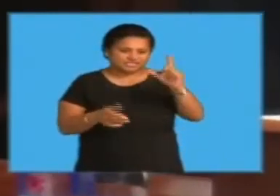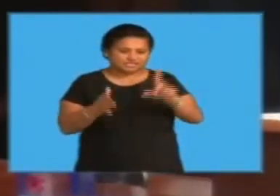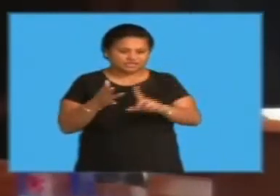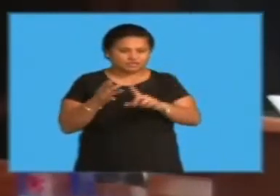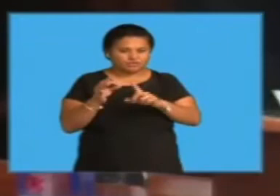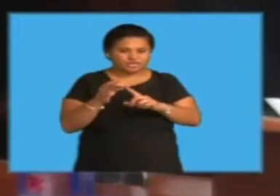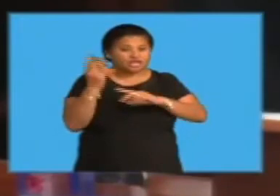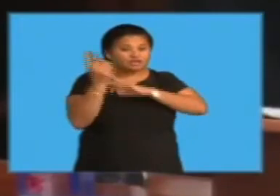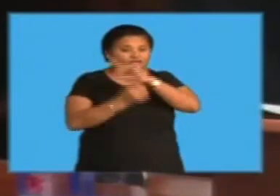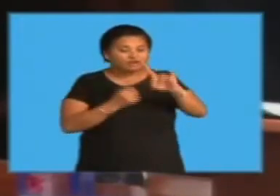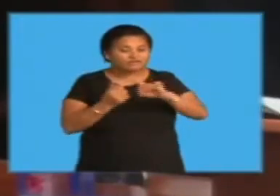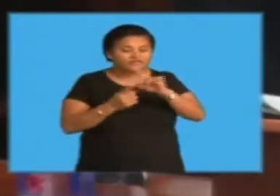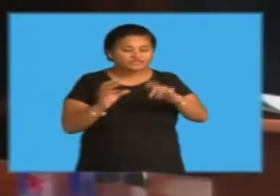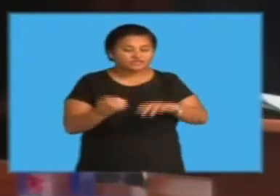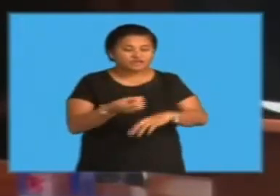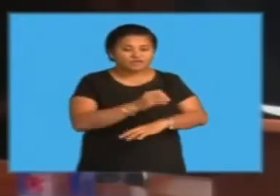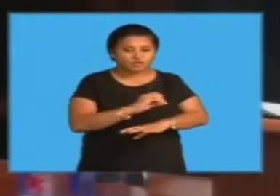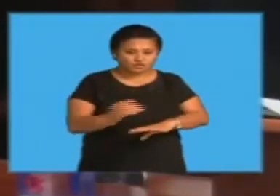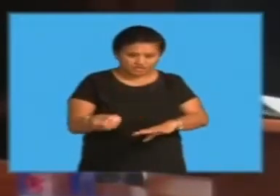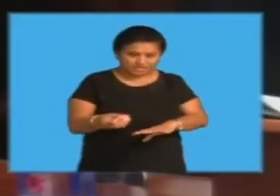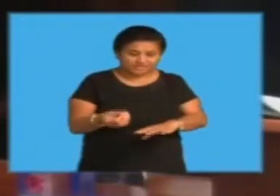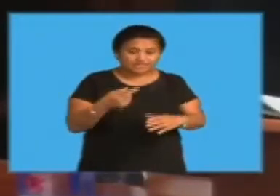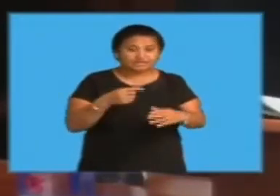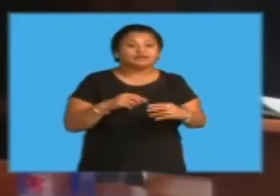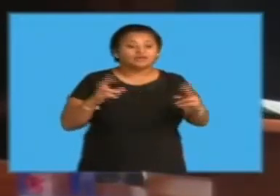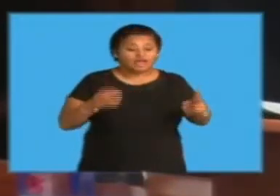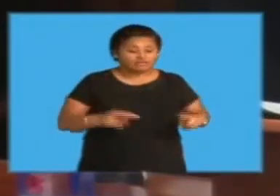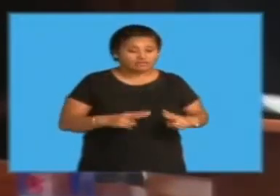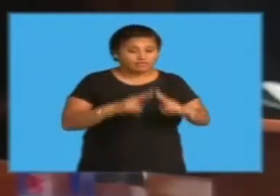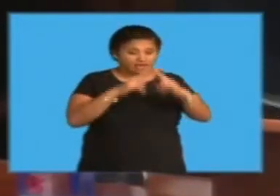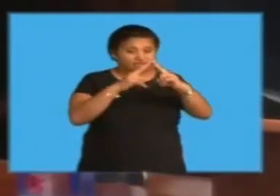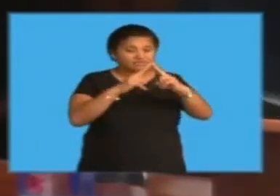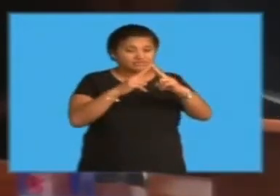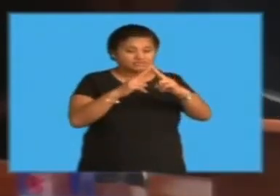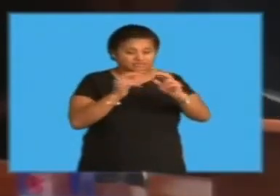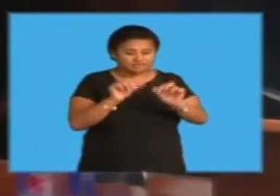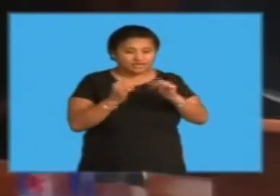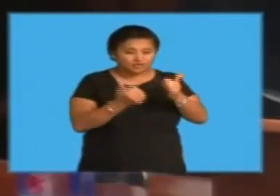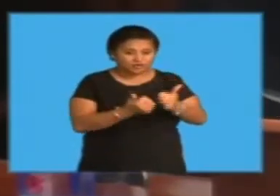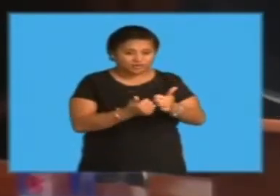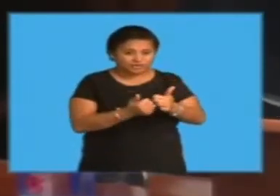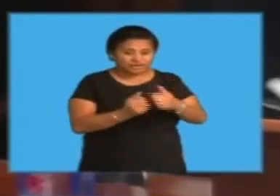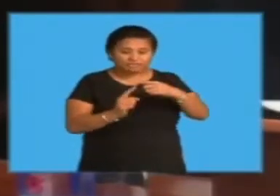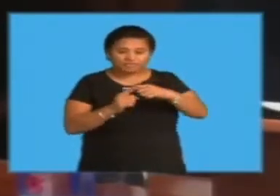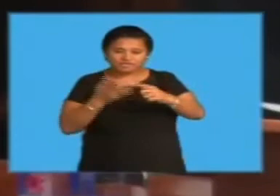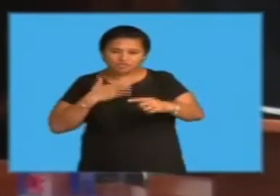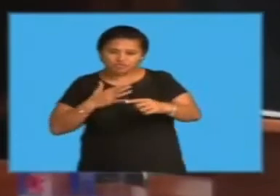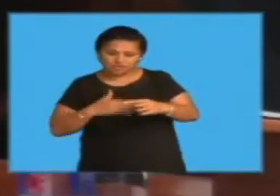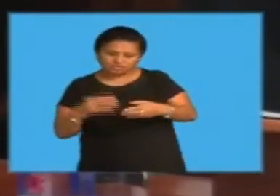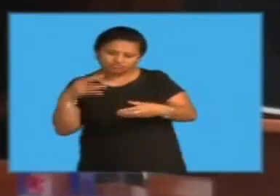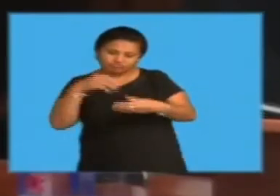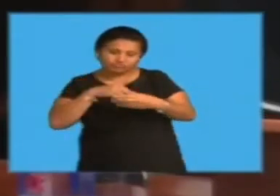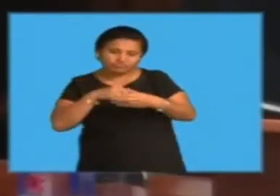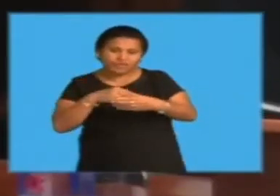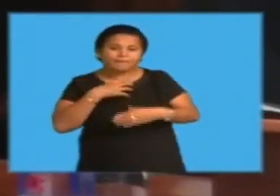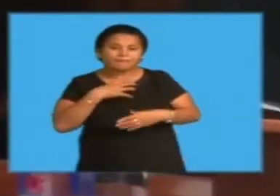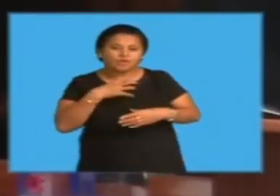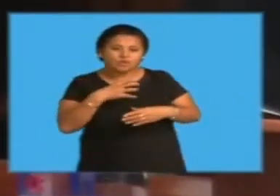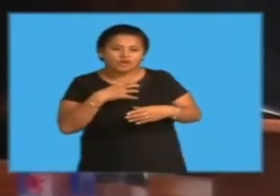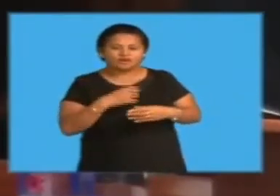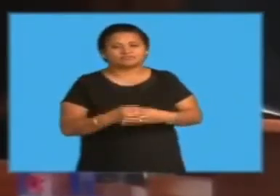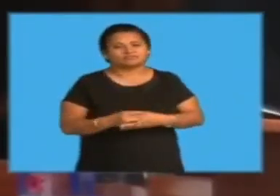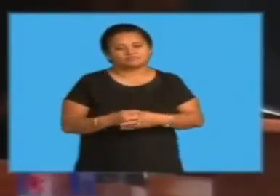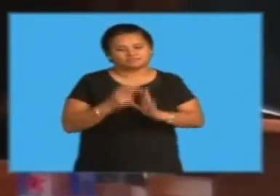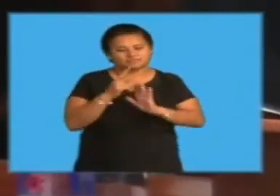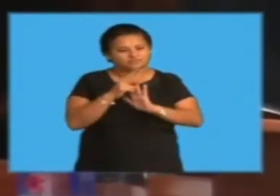the aims and ambitions of the Paris Agreement and further develop the implementation guidelines. The Honourable Prime